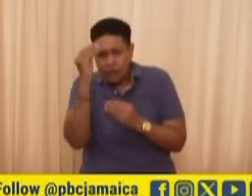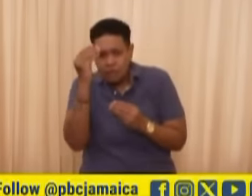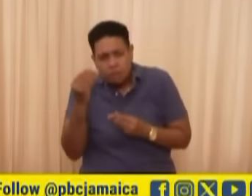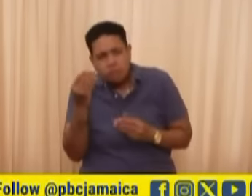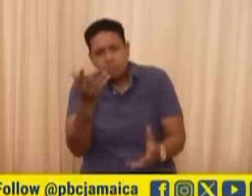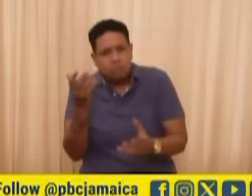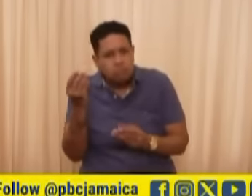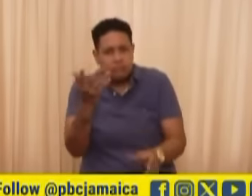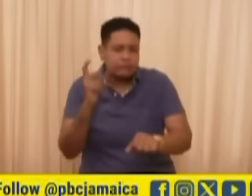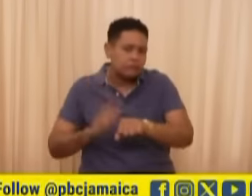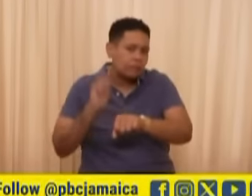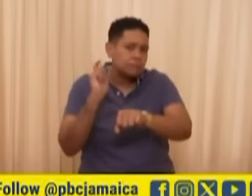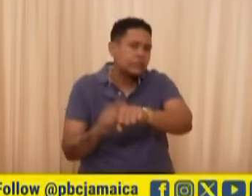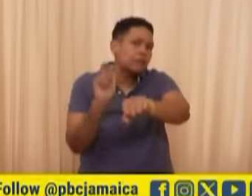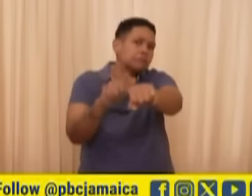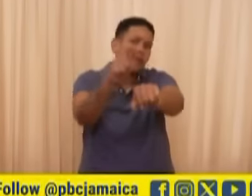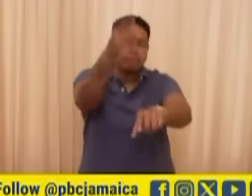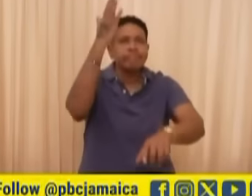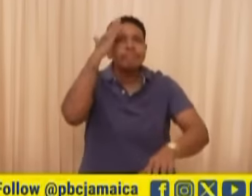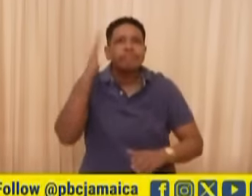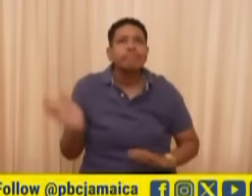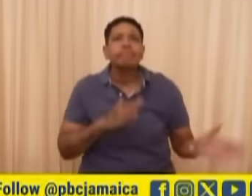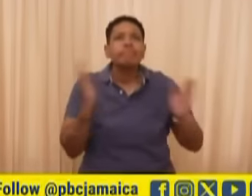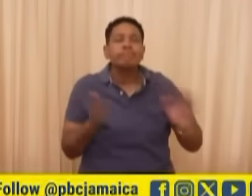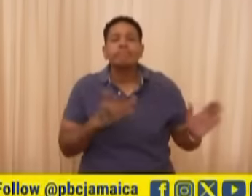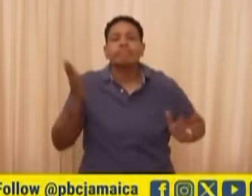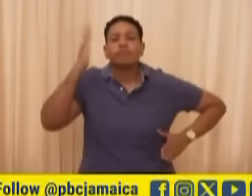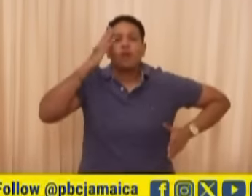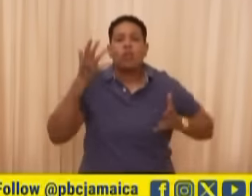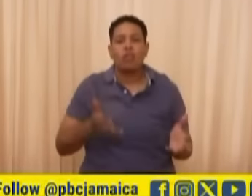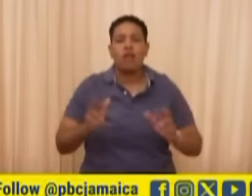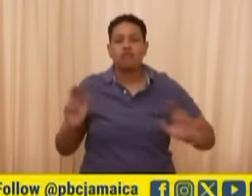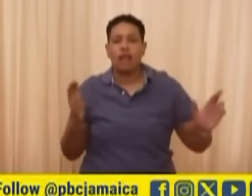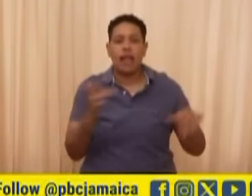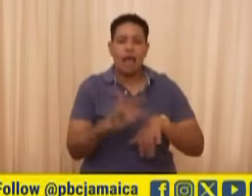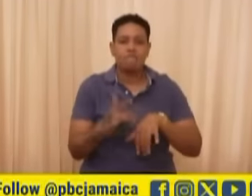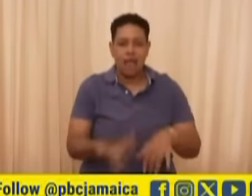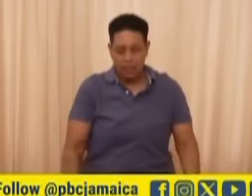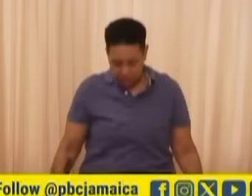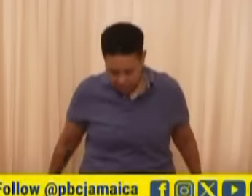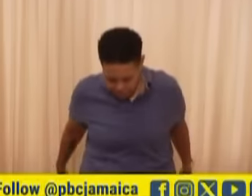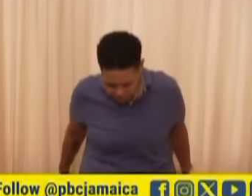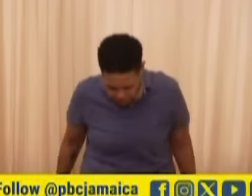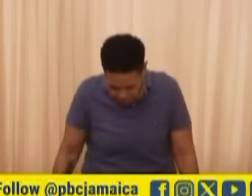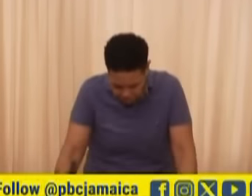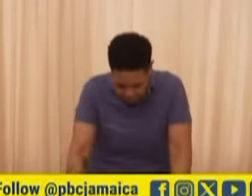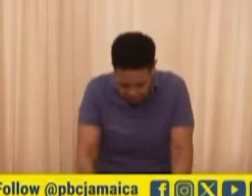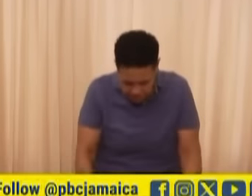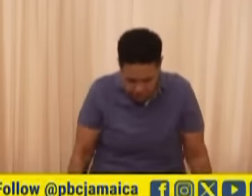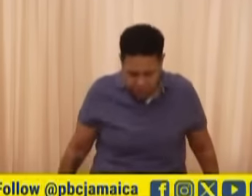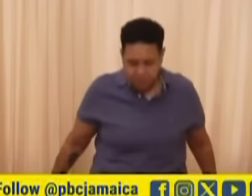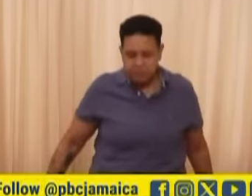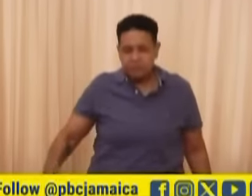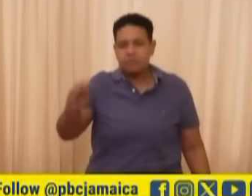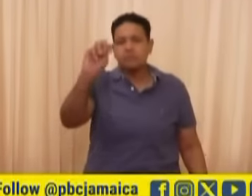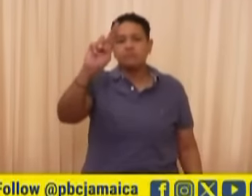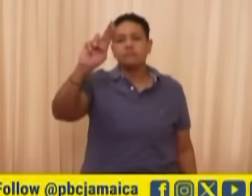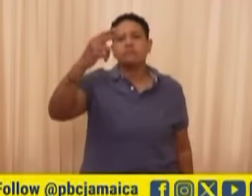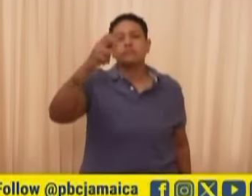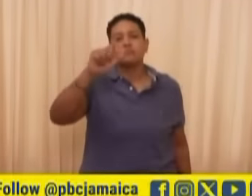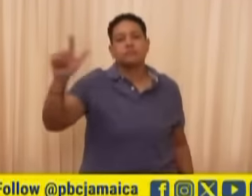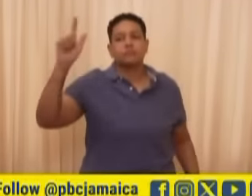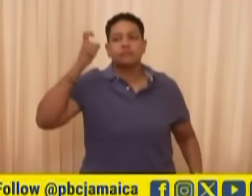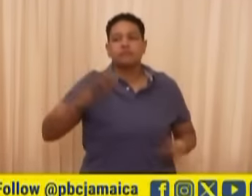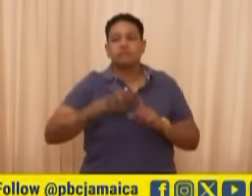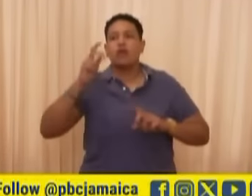information that we all need to prepare and to plan is indeed made available. But to Mr. Hall from the Observer's